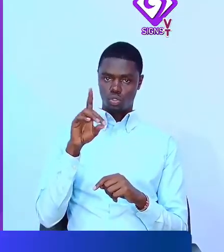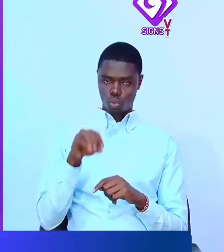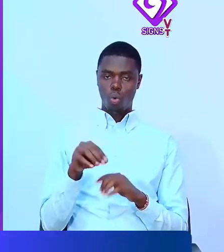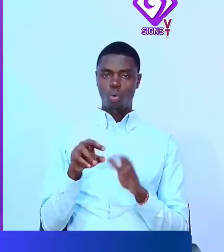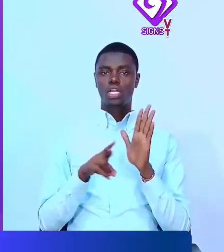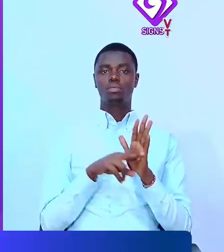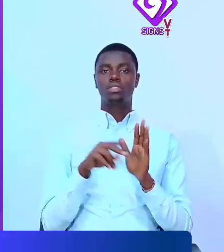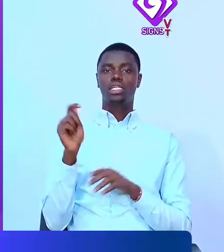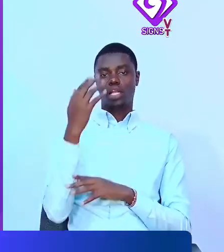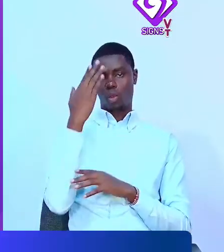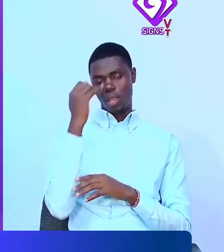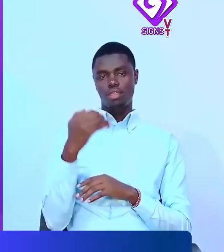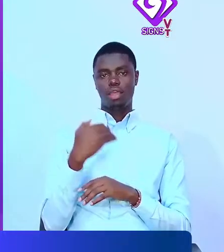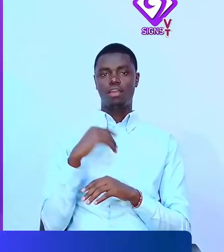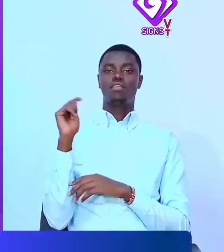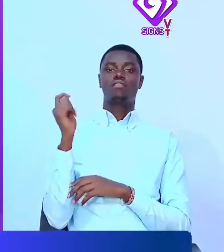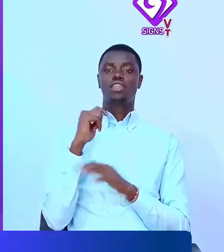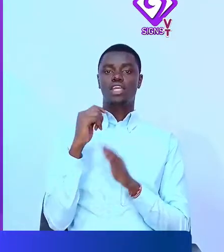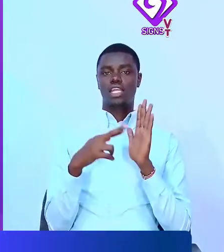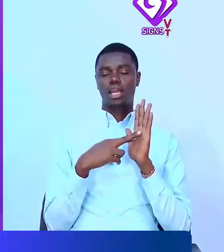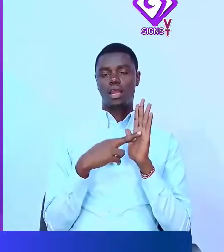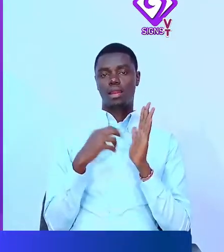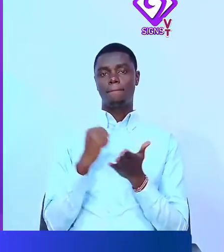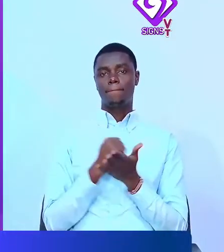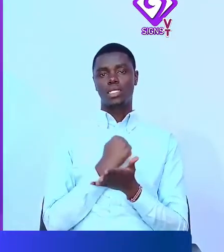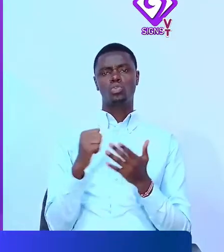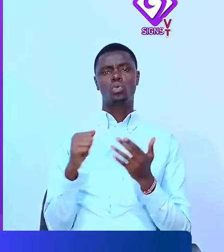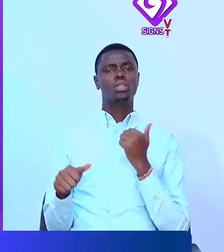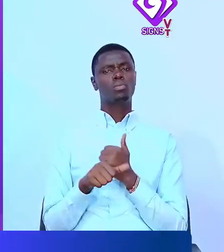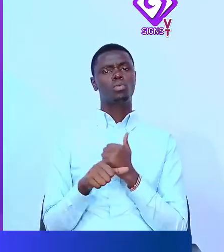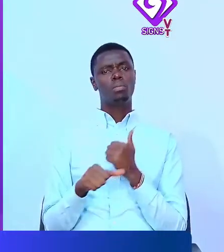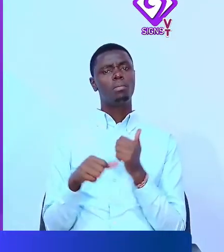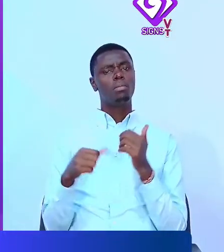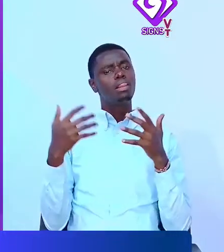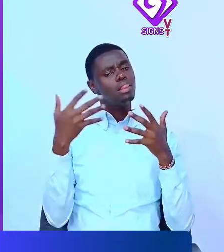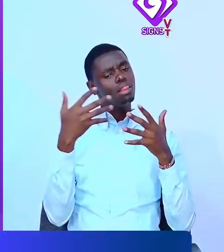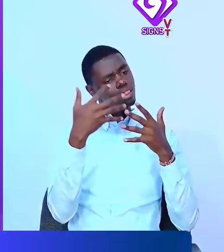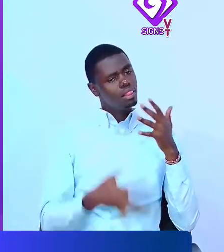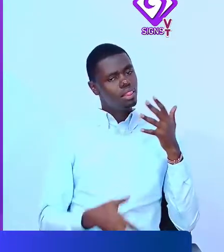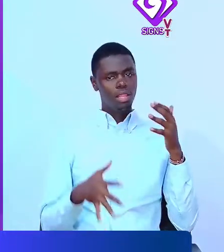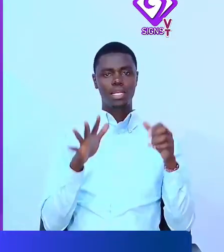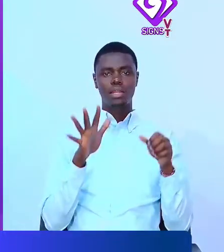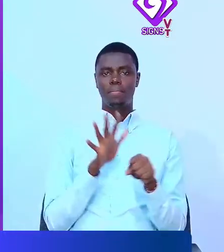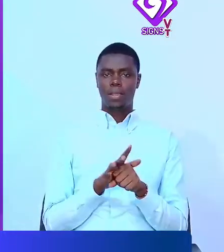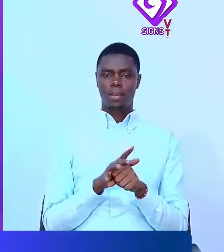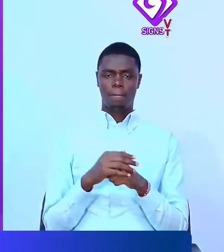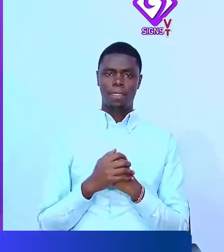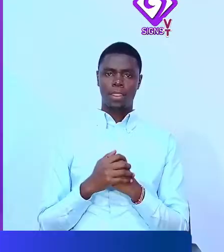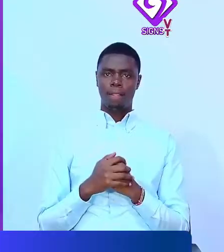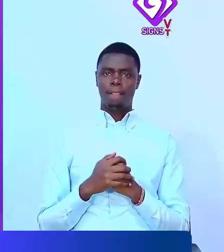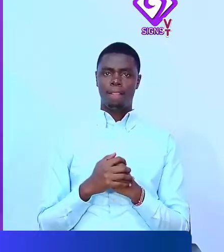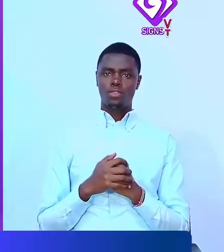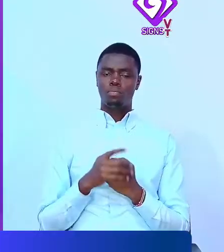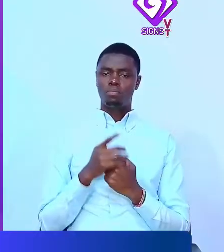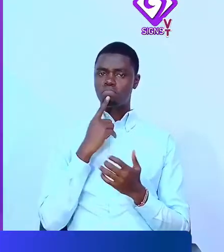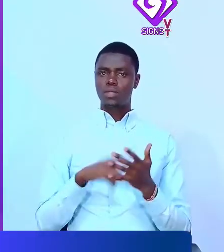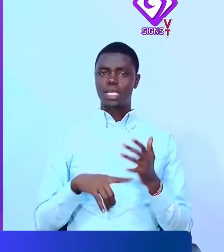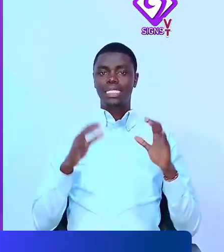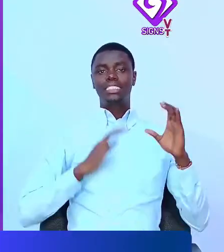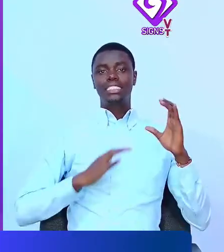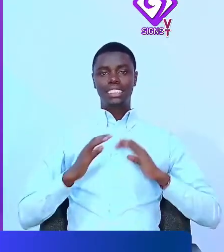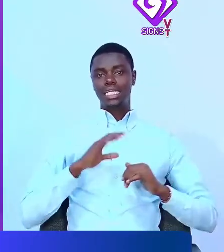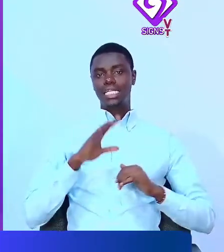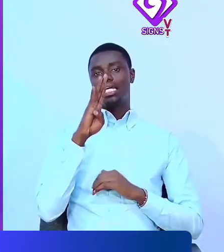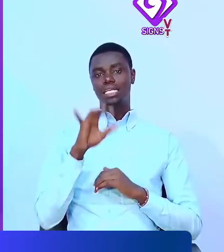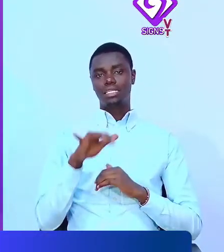passport. So the dangers are way too much. That's why in Canada they say that citizenship is by